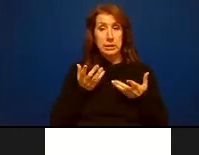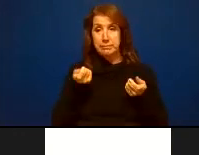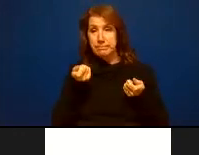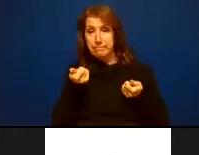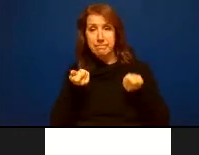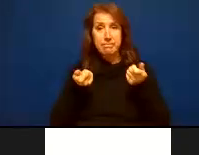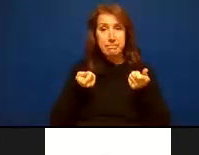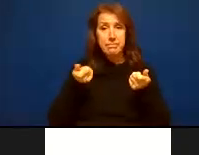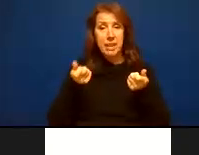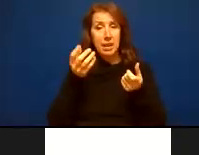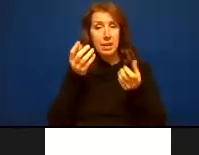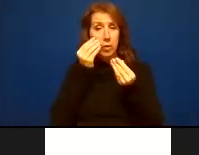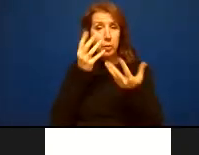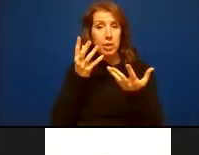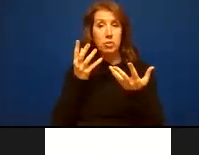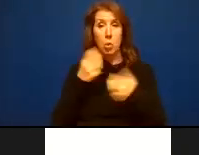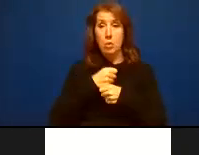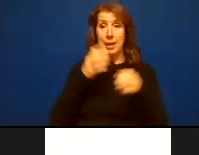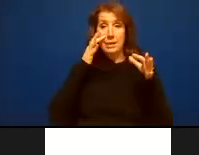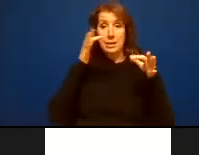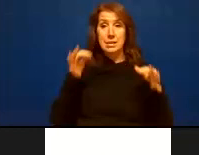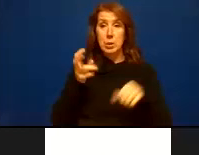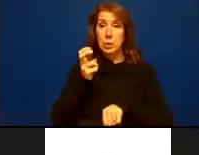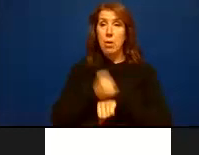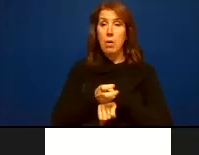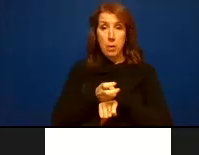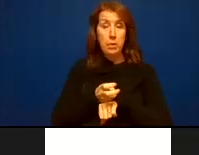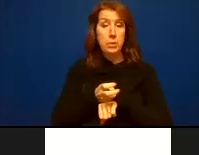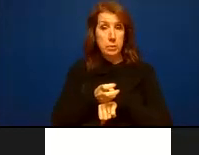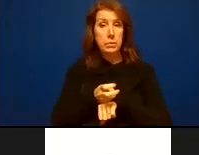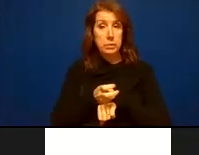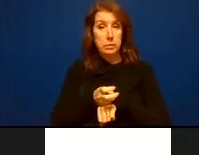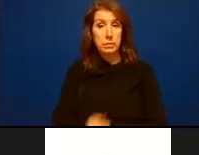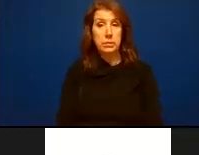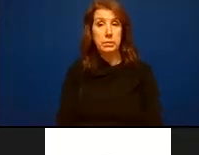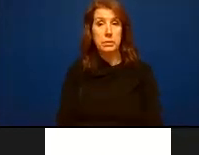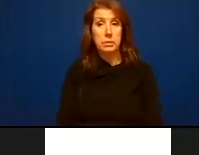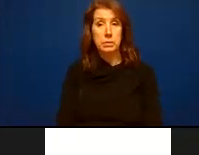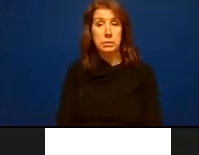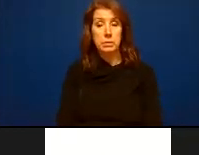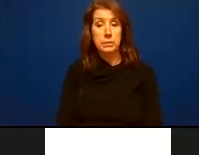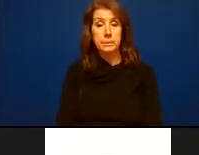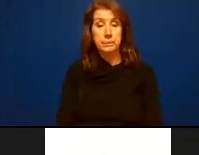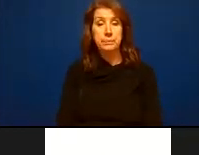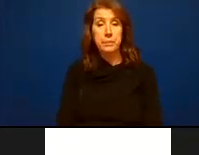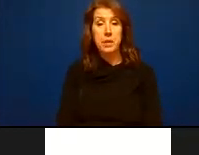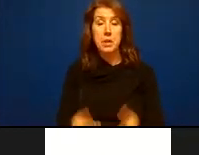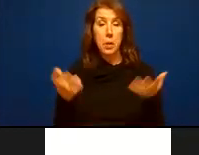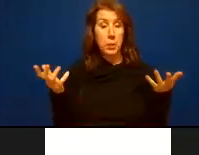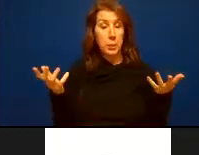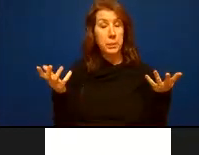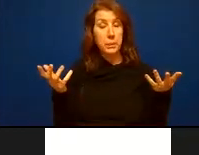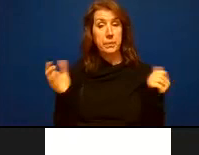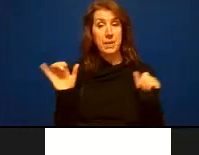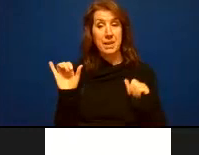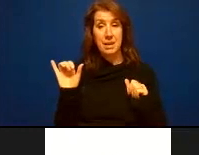sometimes to explain exactly what is happening in a system and what could happen differently. And so I think